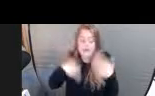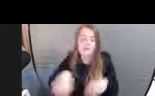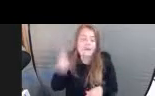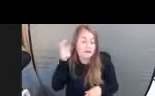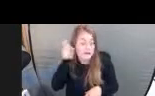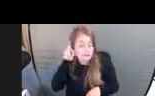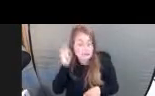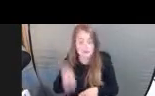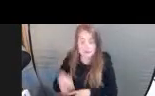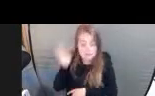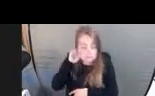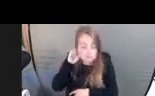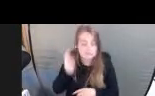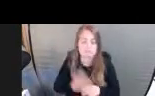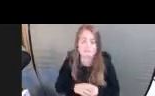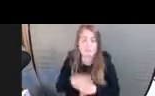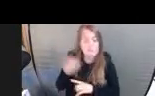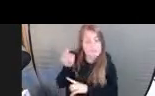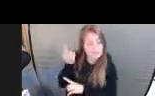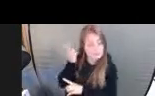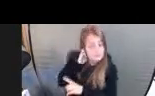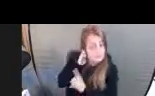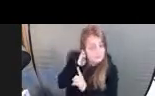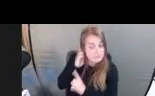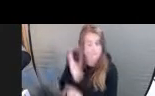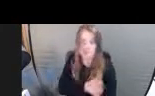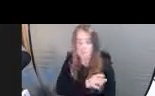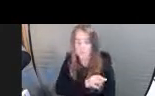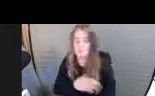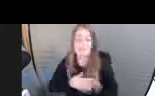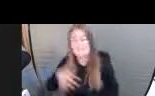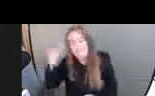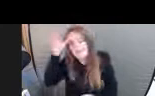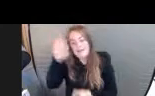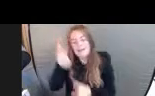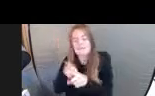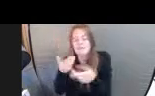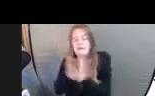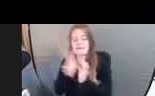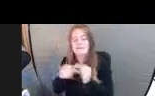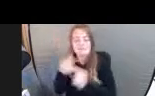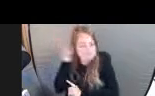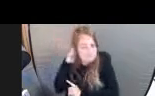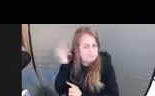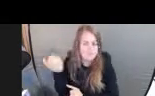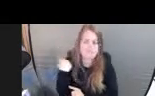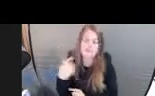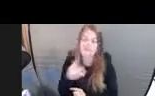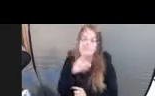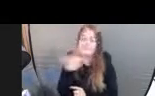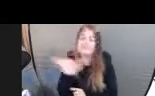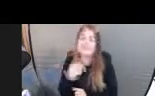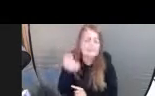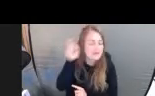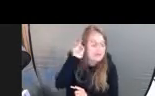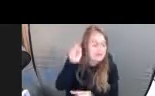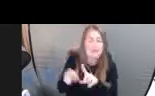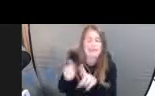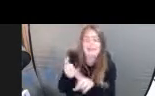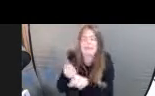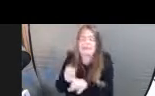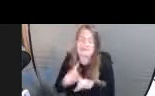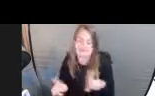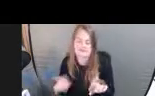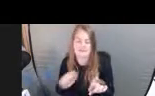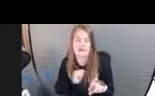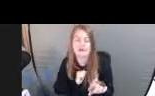cochlear implant. A cochlear implant is so cool. My dad was actually asking me about it the other day. It's like a hearing aid, but it's a little bit different in the